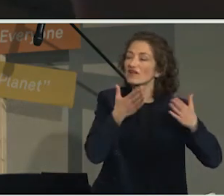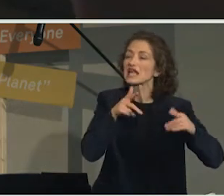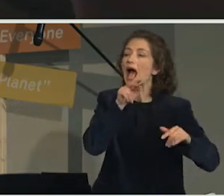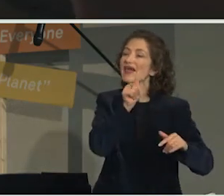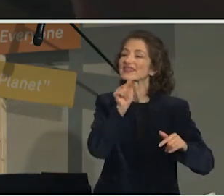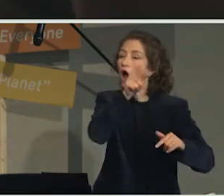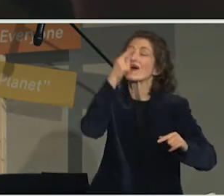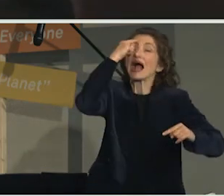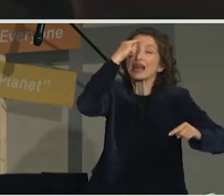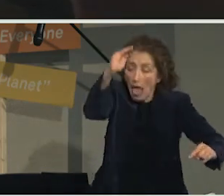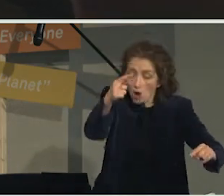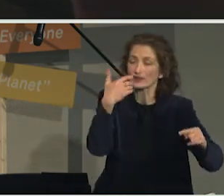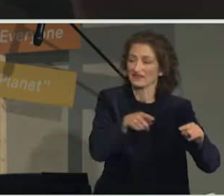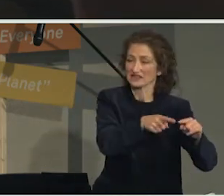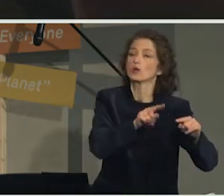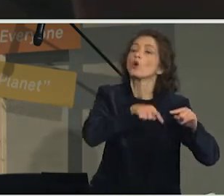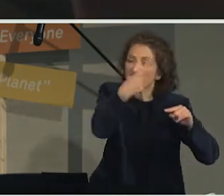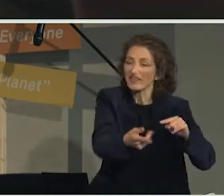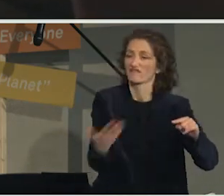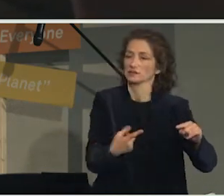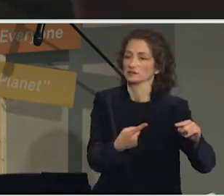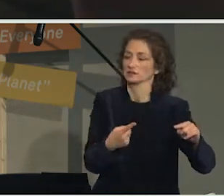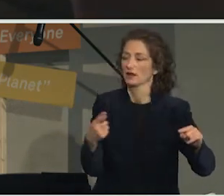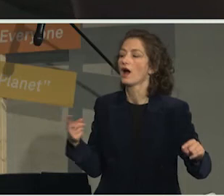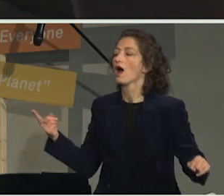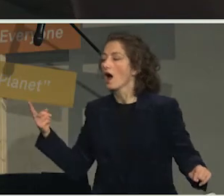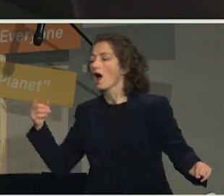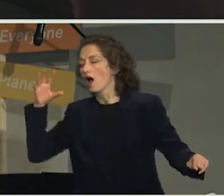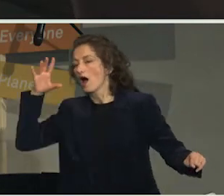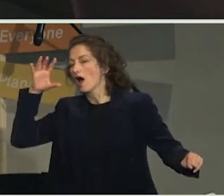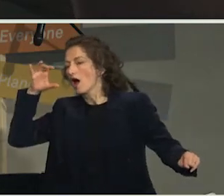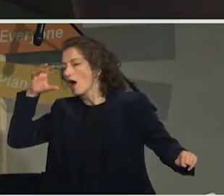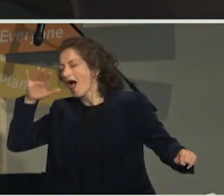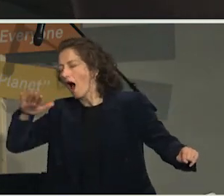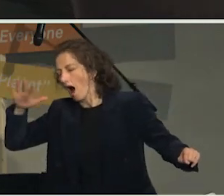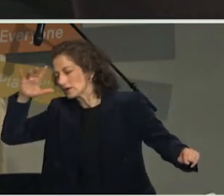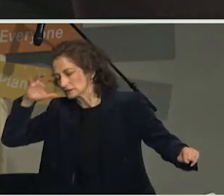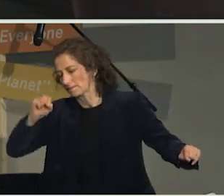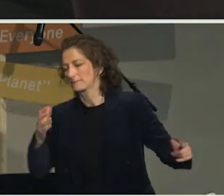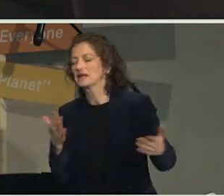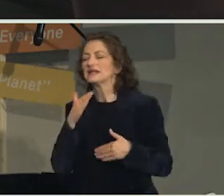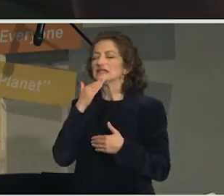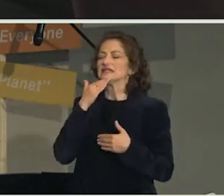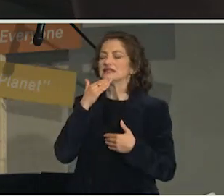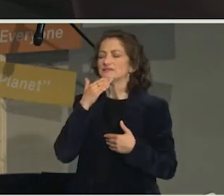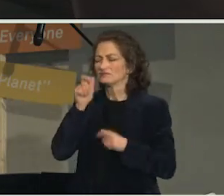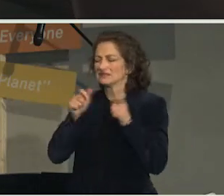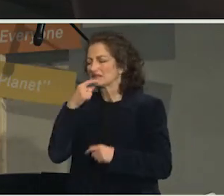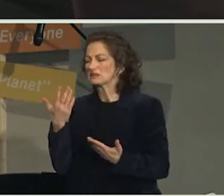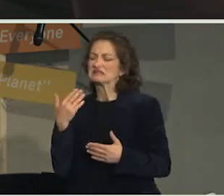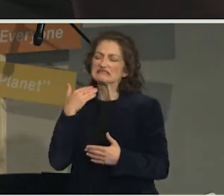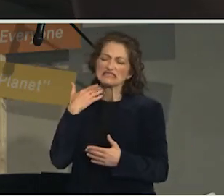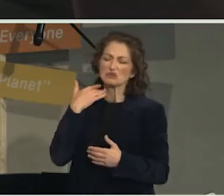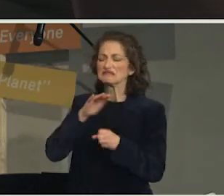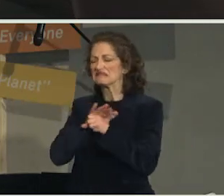try to tell those stories and try to lift up the history. The last thing I'll say about this is some of the folks were saying, you know, sexual harassment